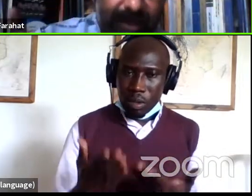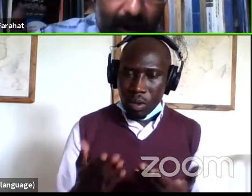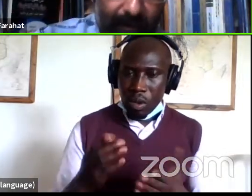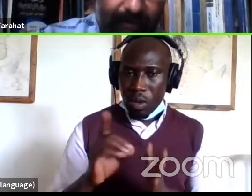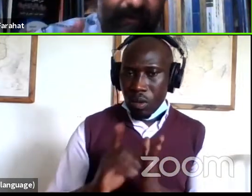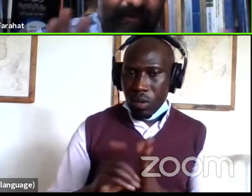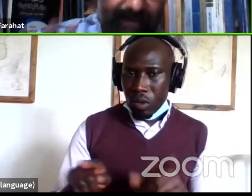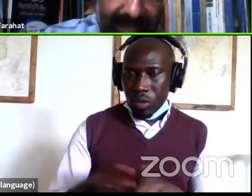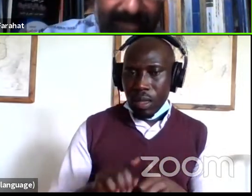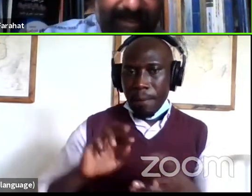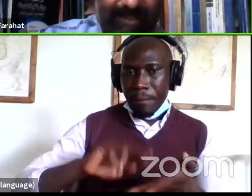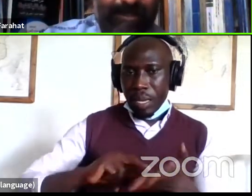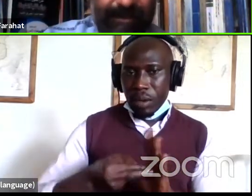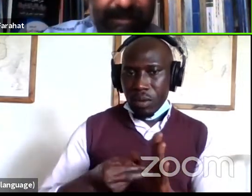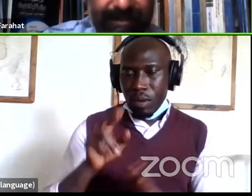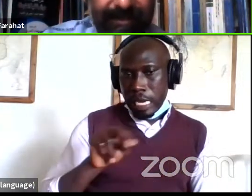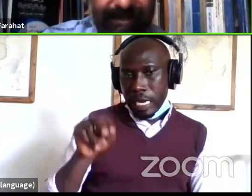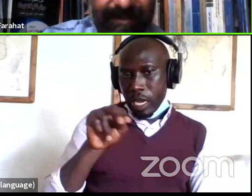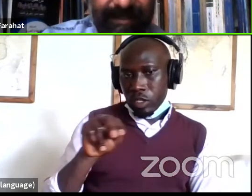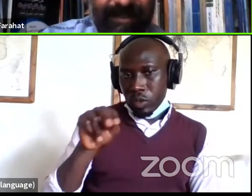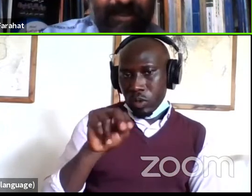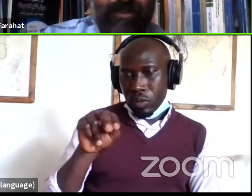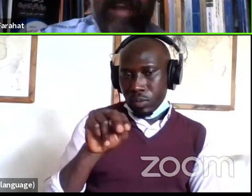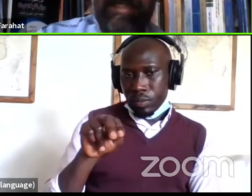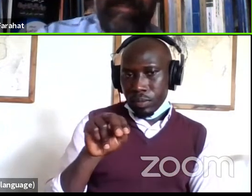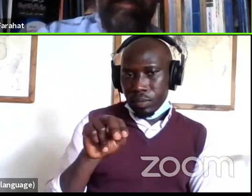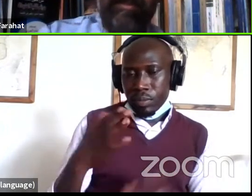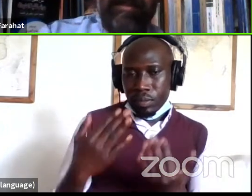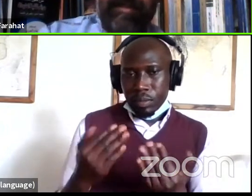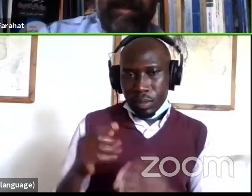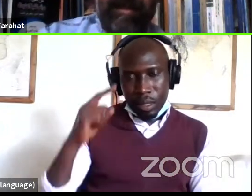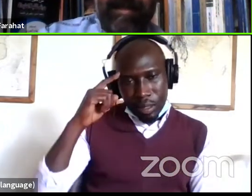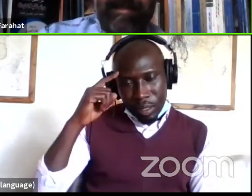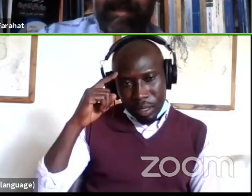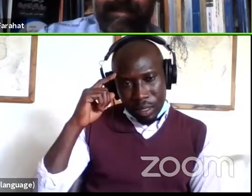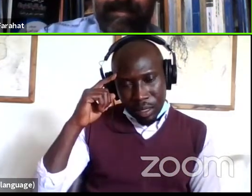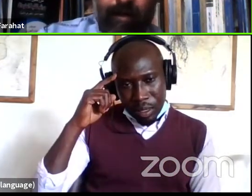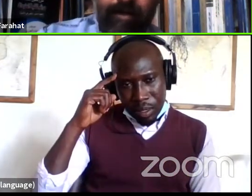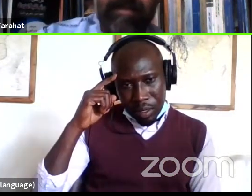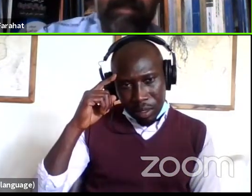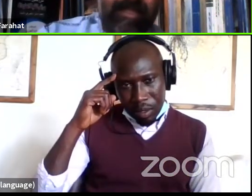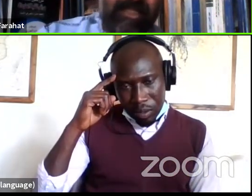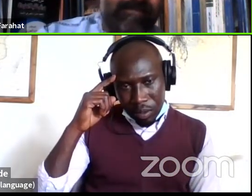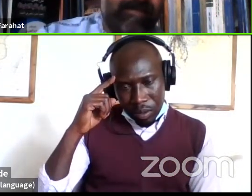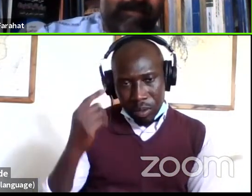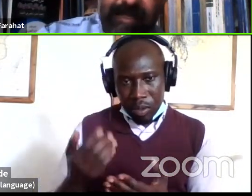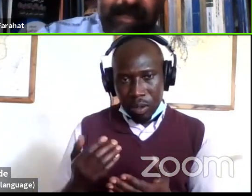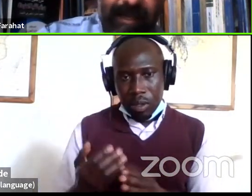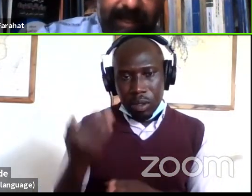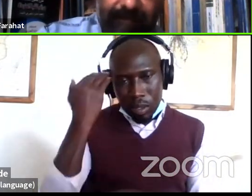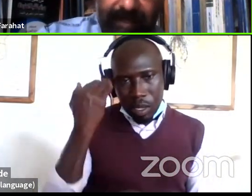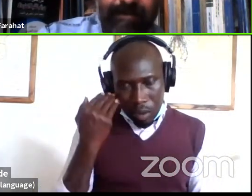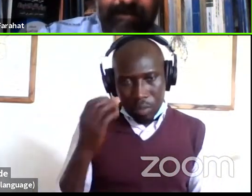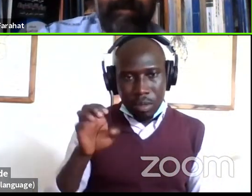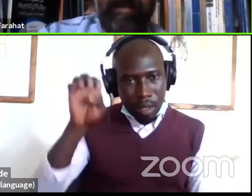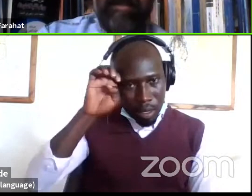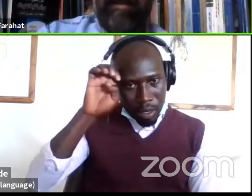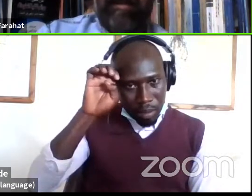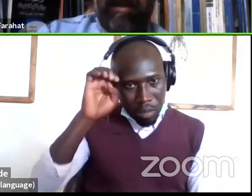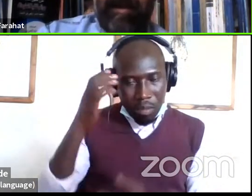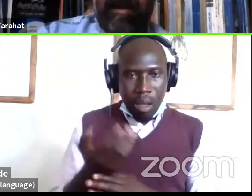the meaning of national security. So I think this, the courts in Egypt play a very